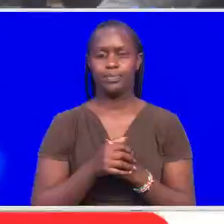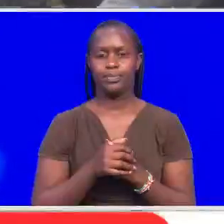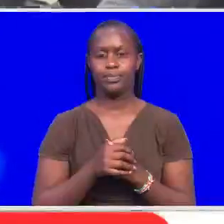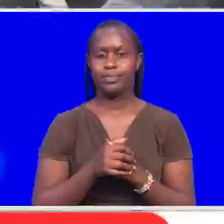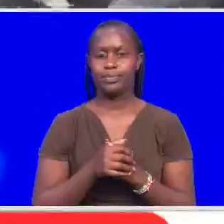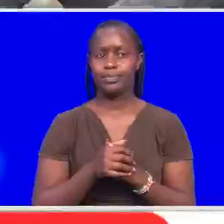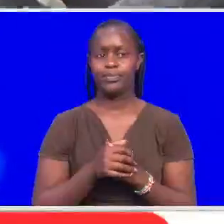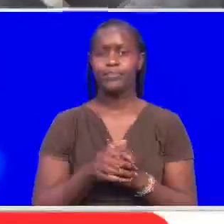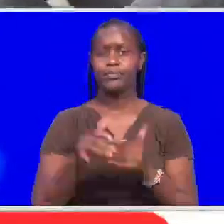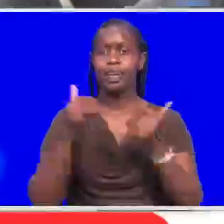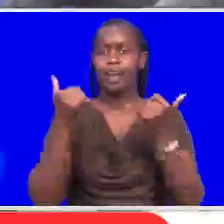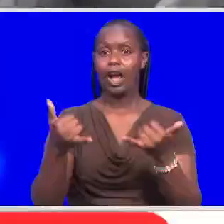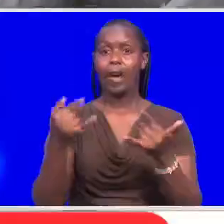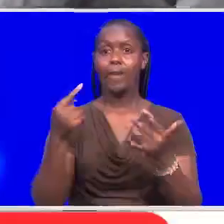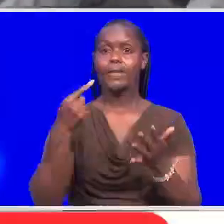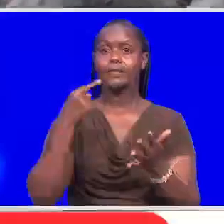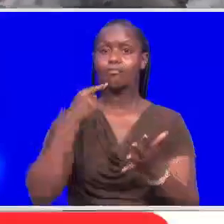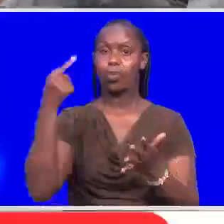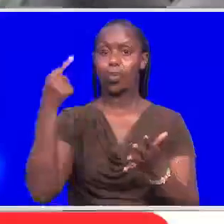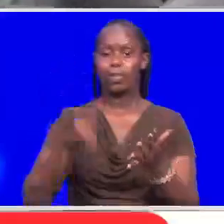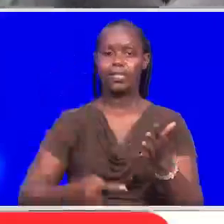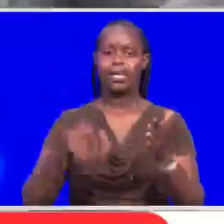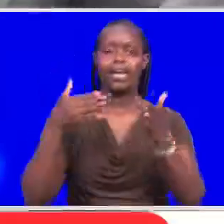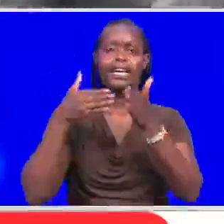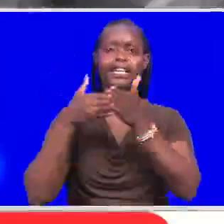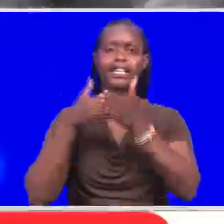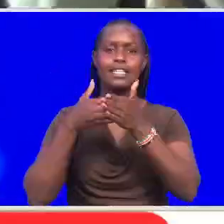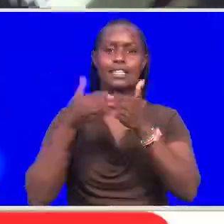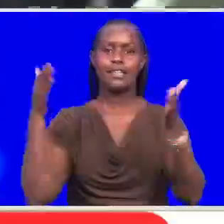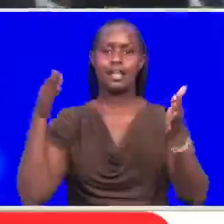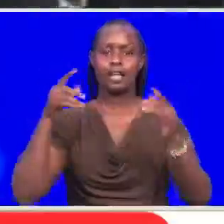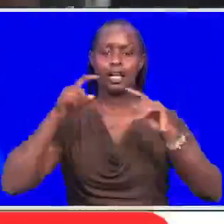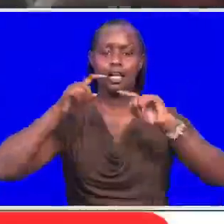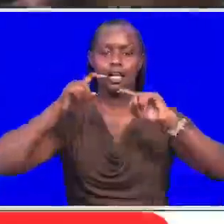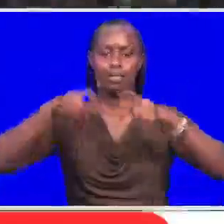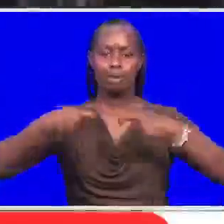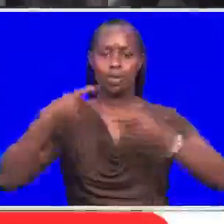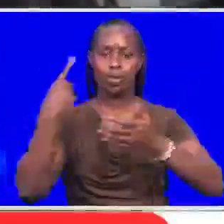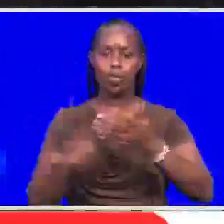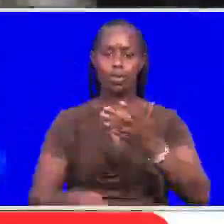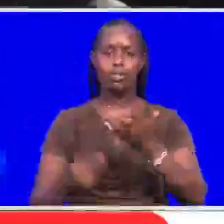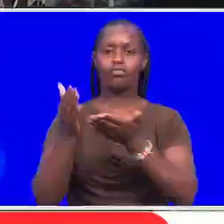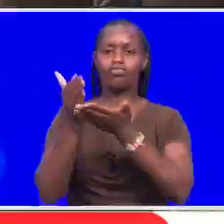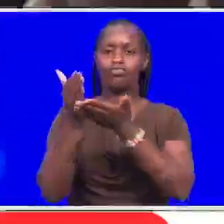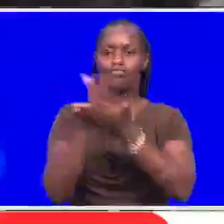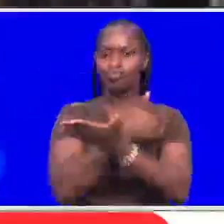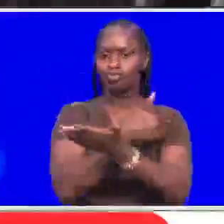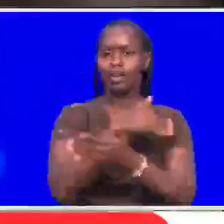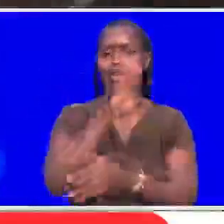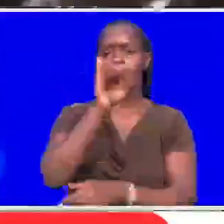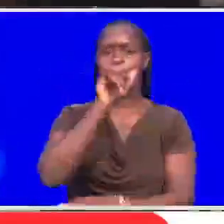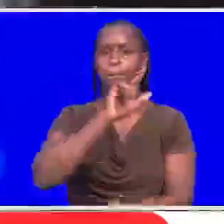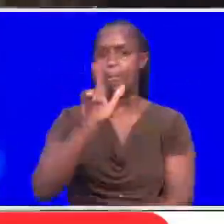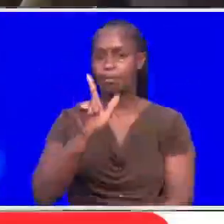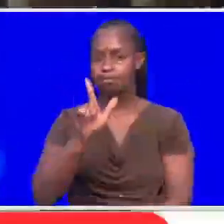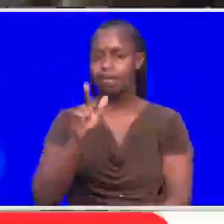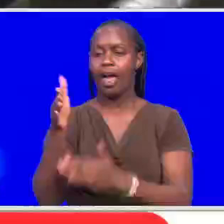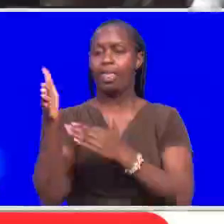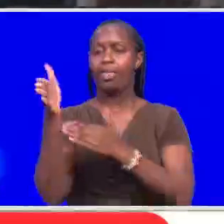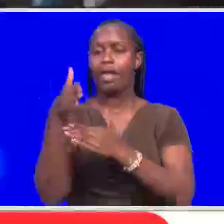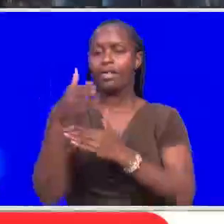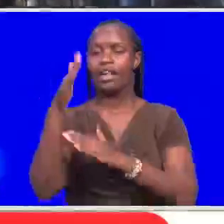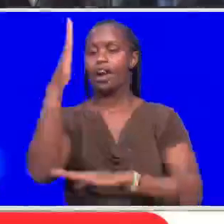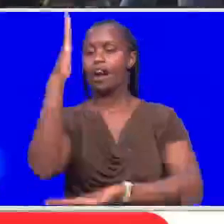with a cardinal gospel fueling a rejection, demanding outright repeal of the contentious bill. Thursday